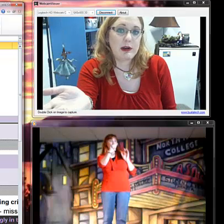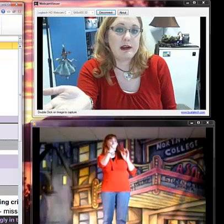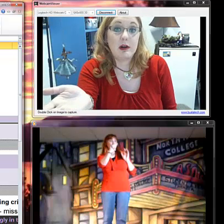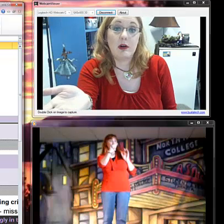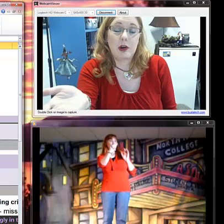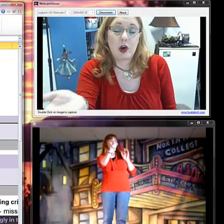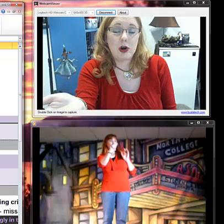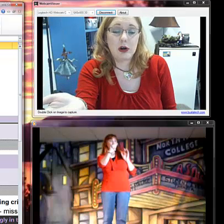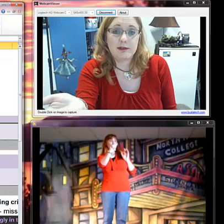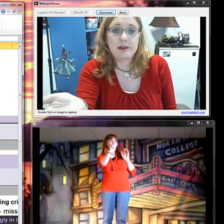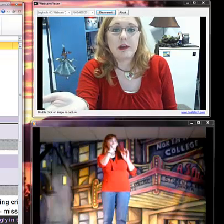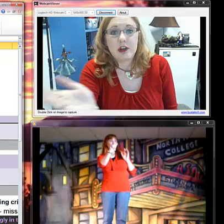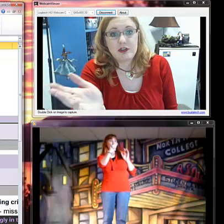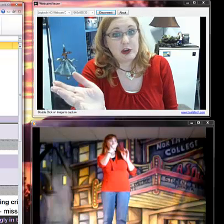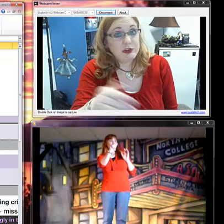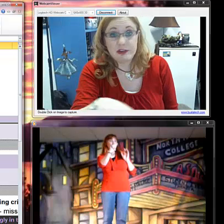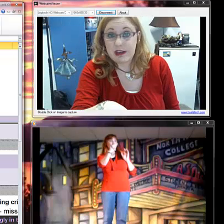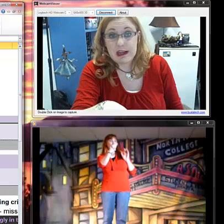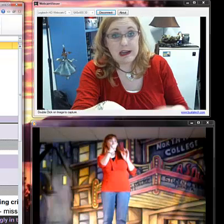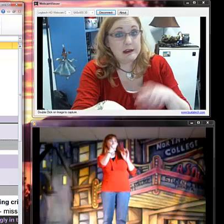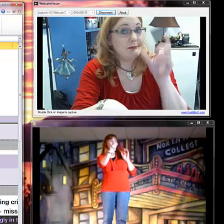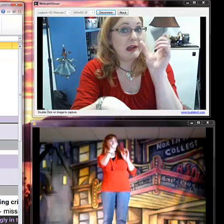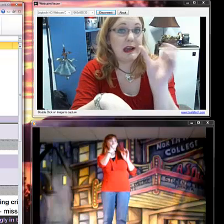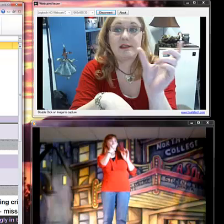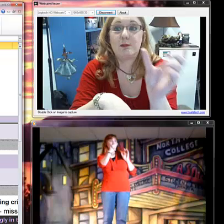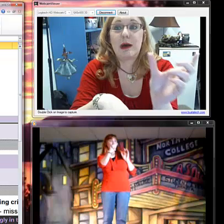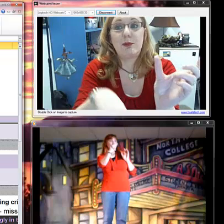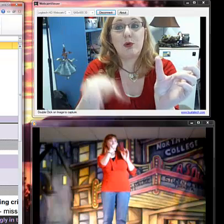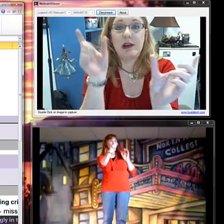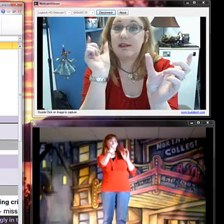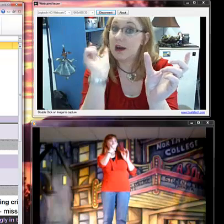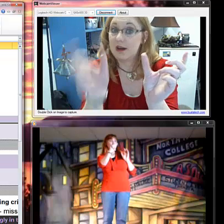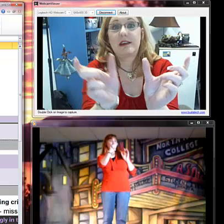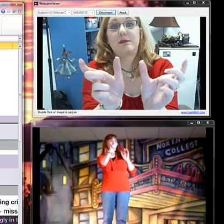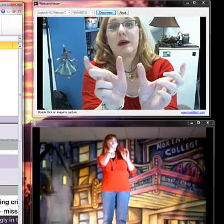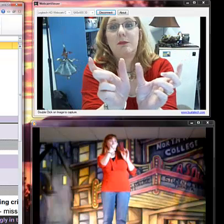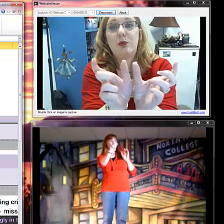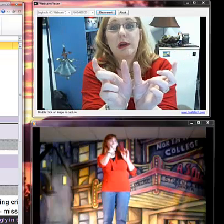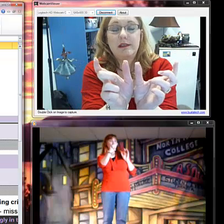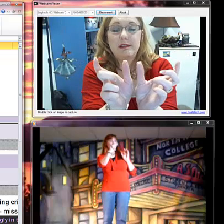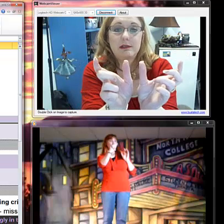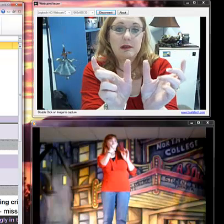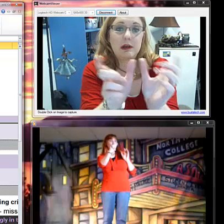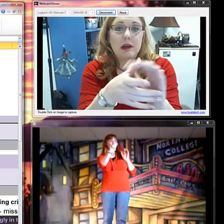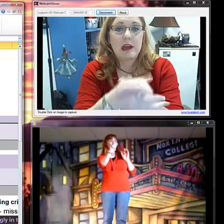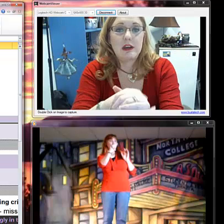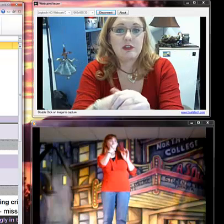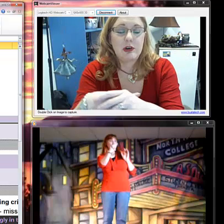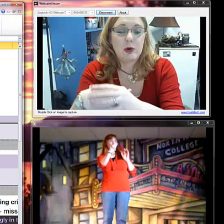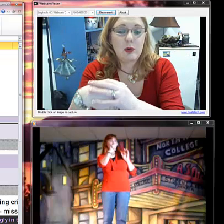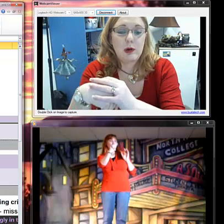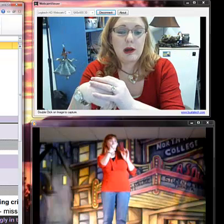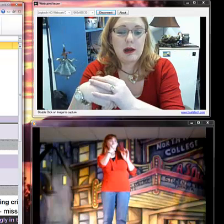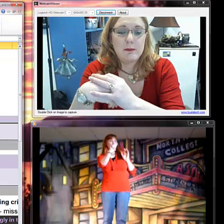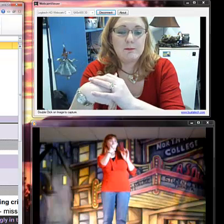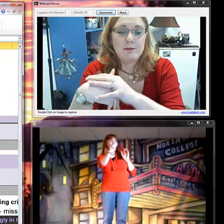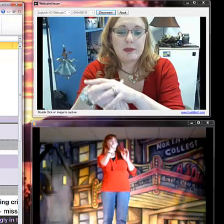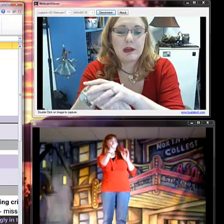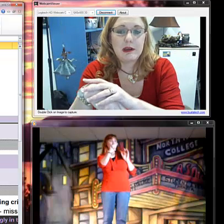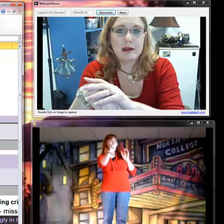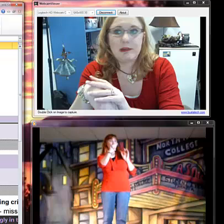not graded on a curve. So you're just getting X amount of points out of X amount of points. Okay, so